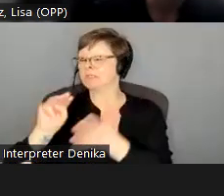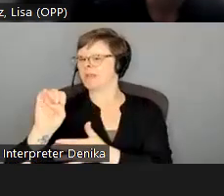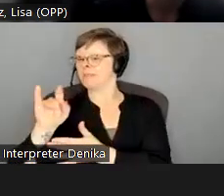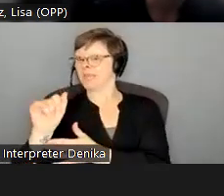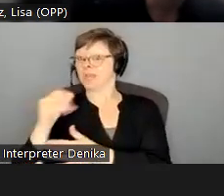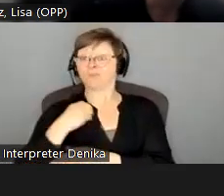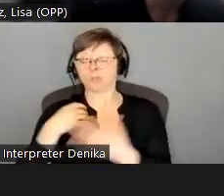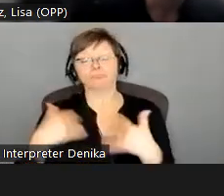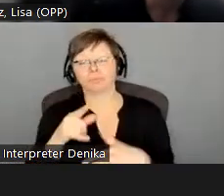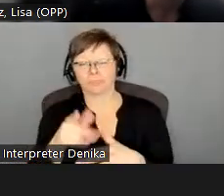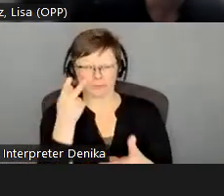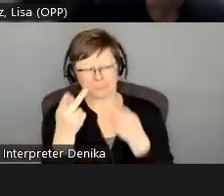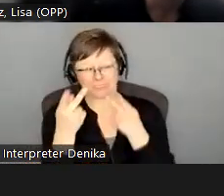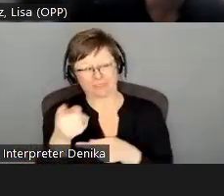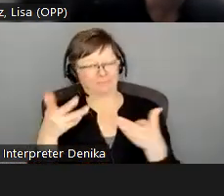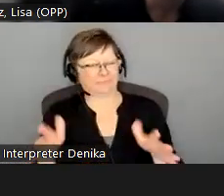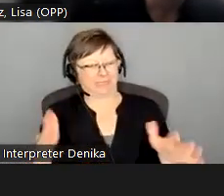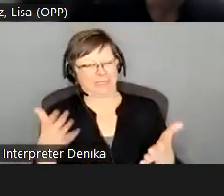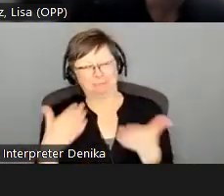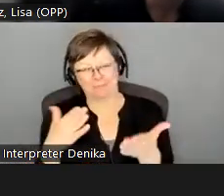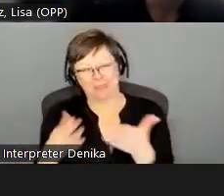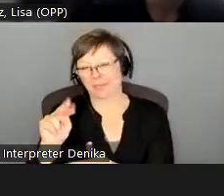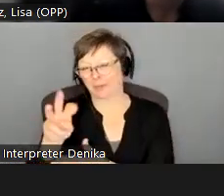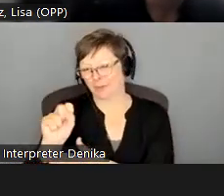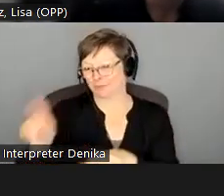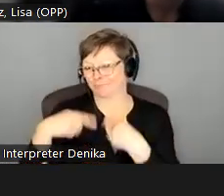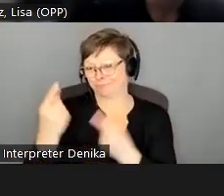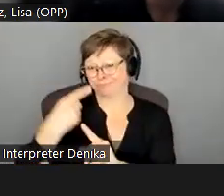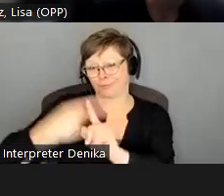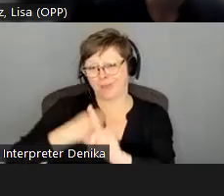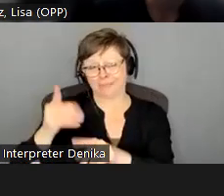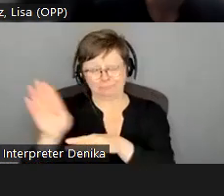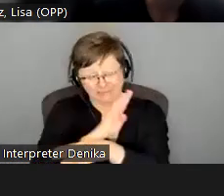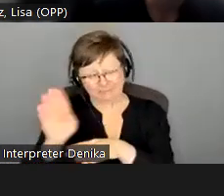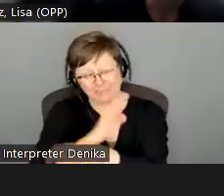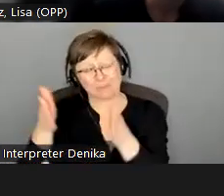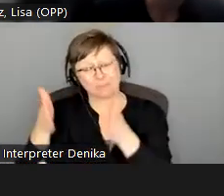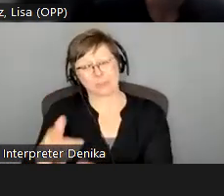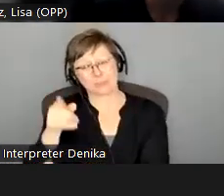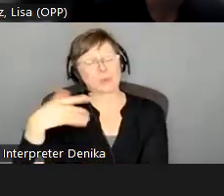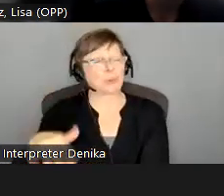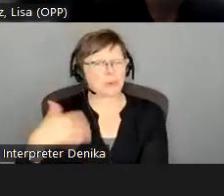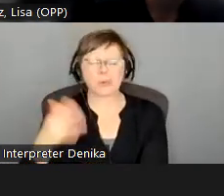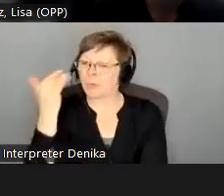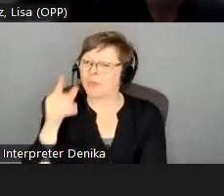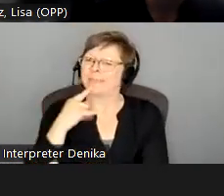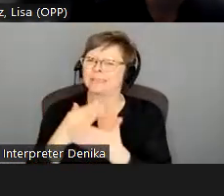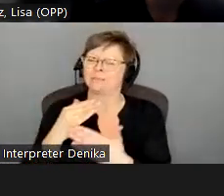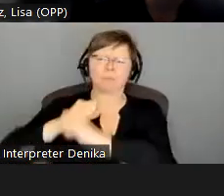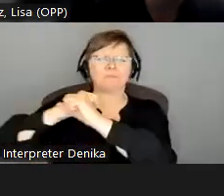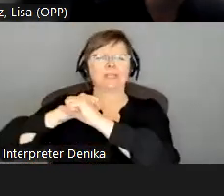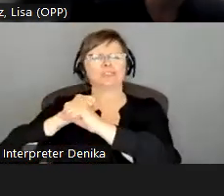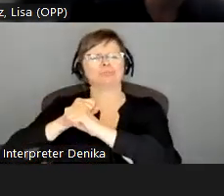him or heard him on the media in the last month. He's very, very busy getting the word out around prevention. I've had